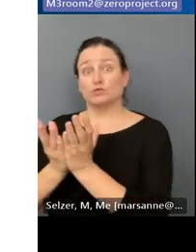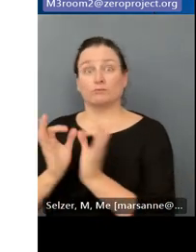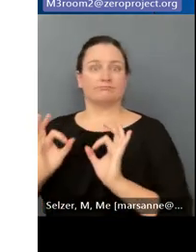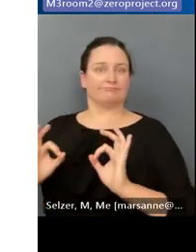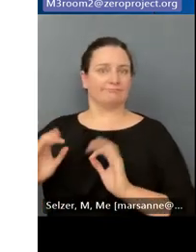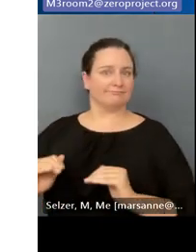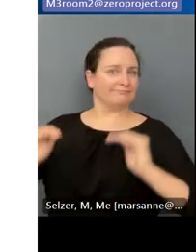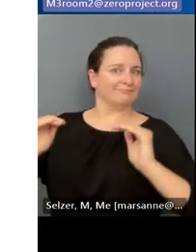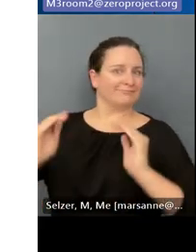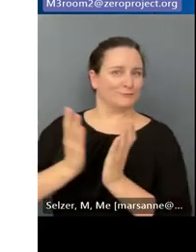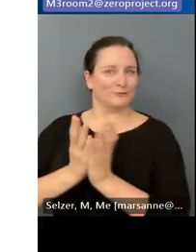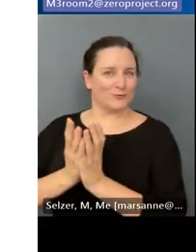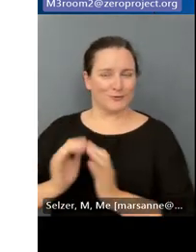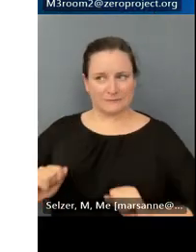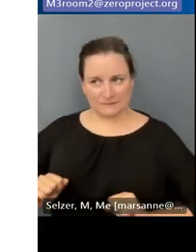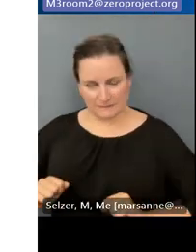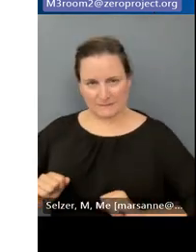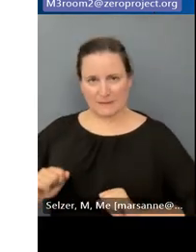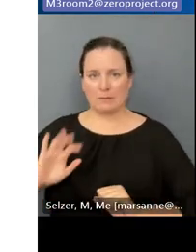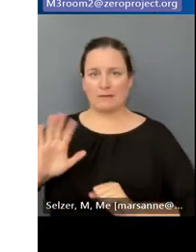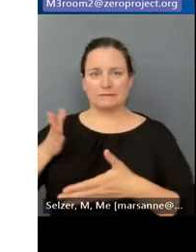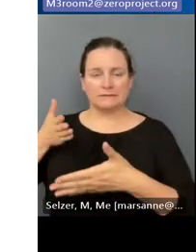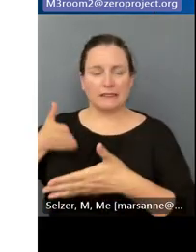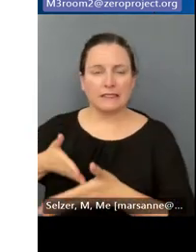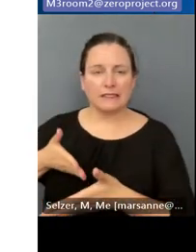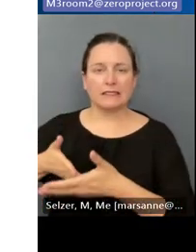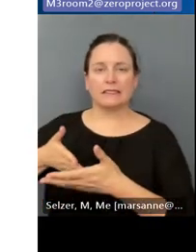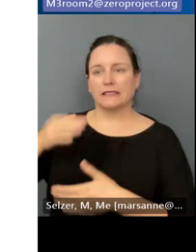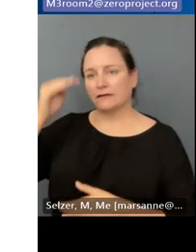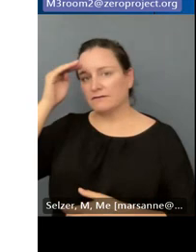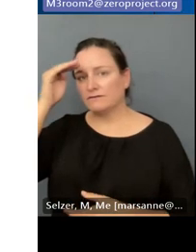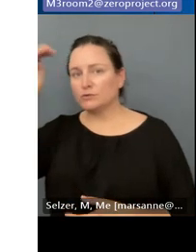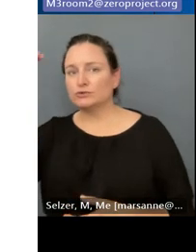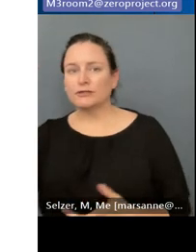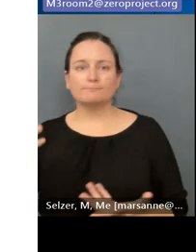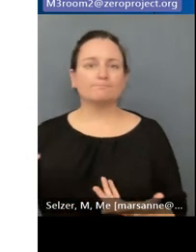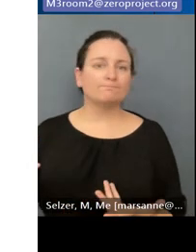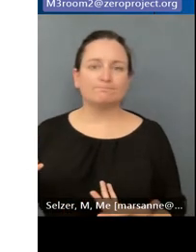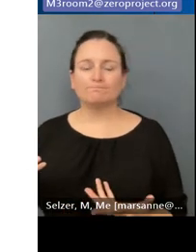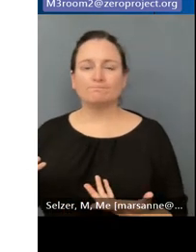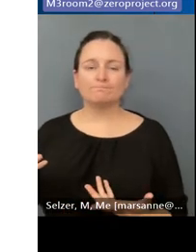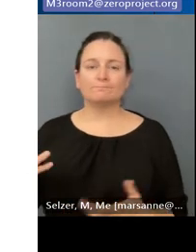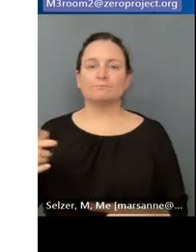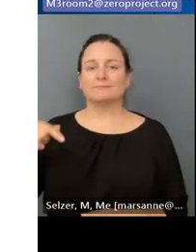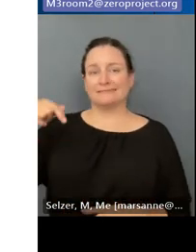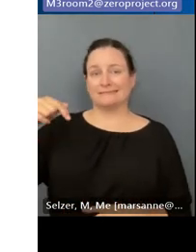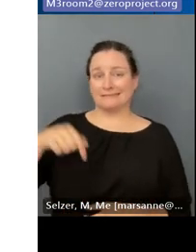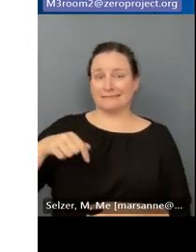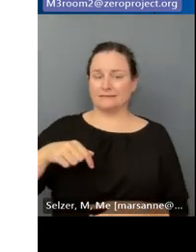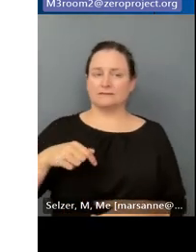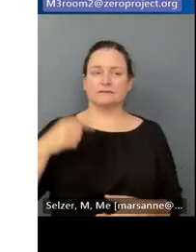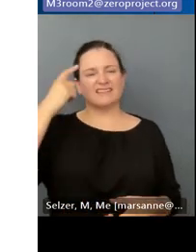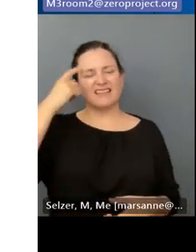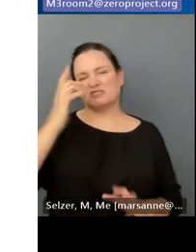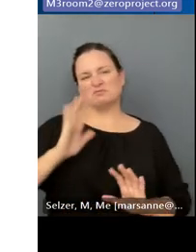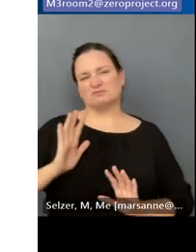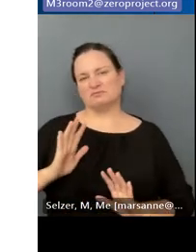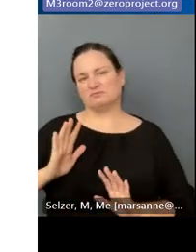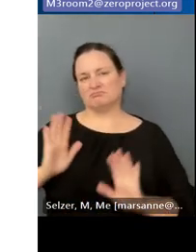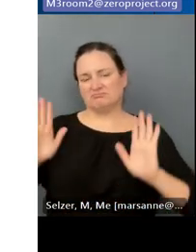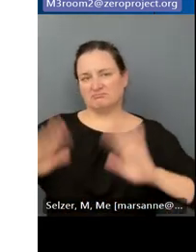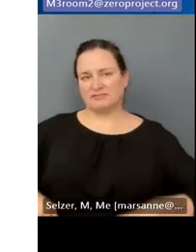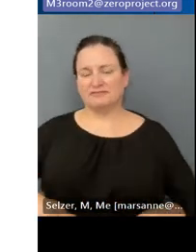don't see the possible future. It's not good because it's necessary to continue the circles. The circles is